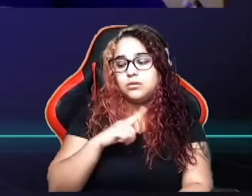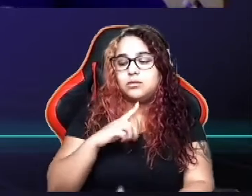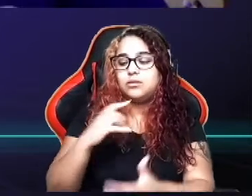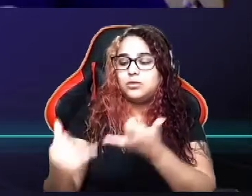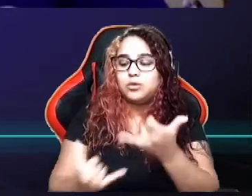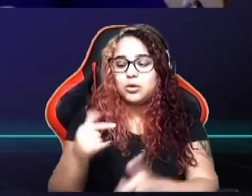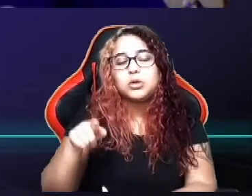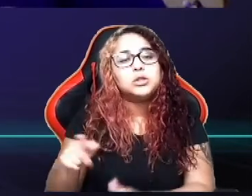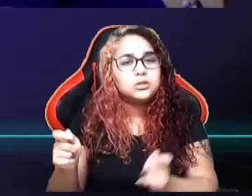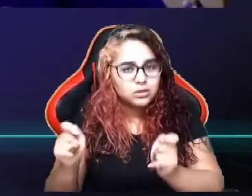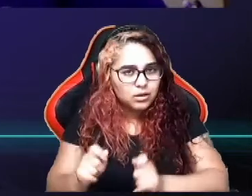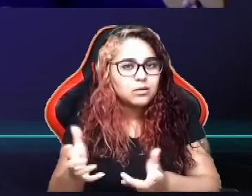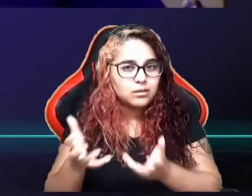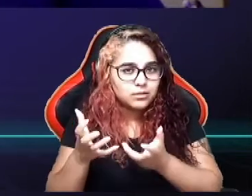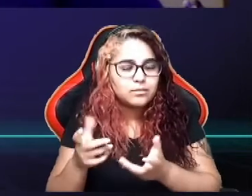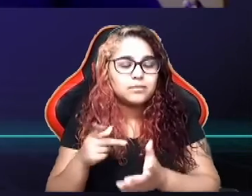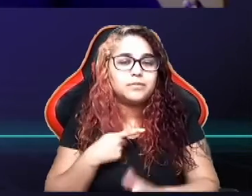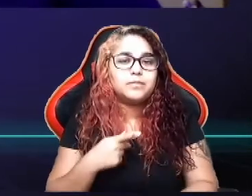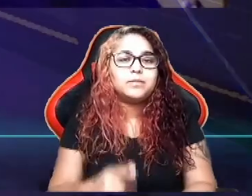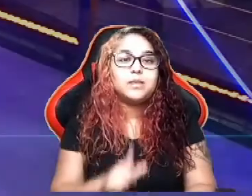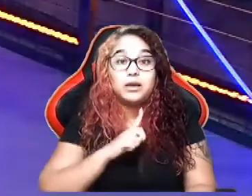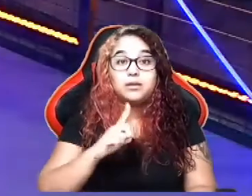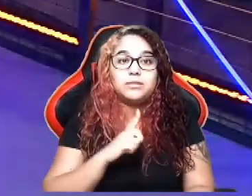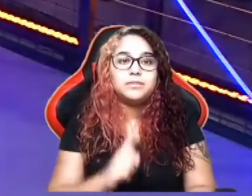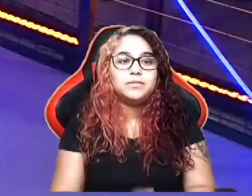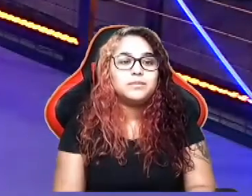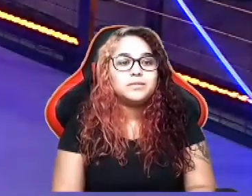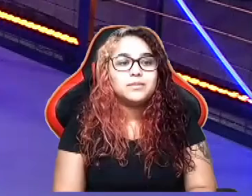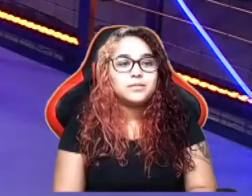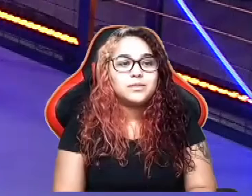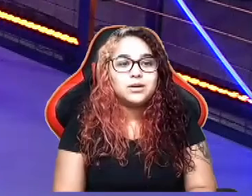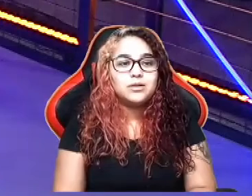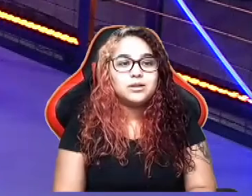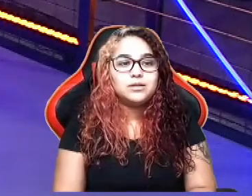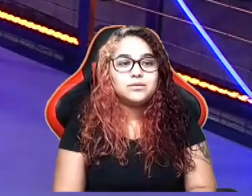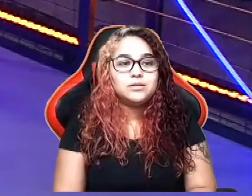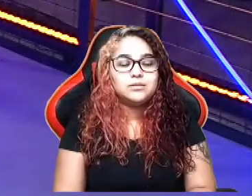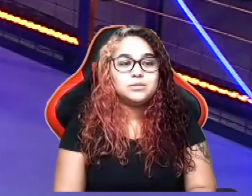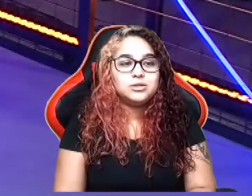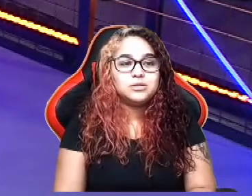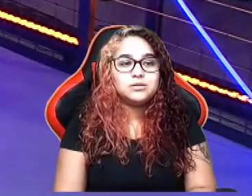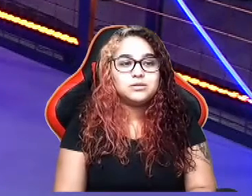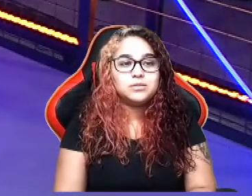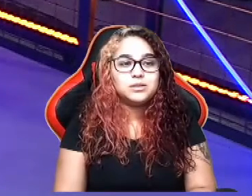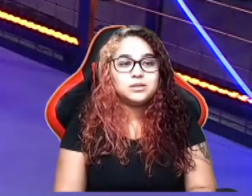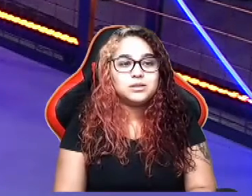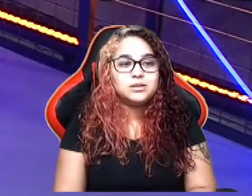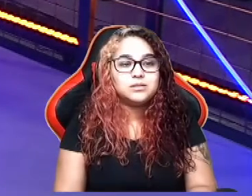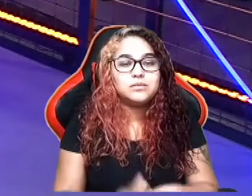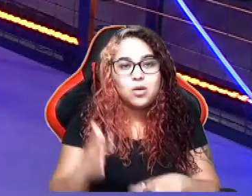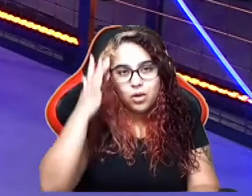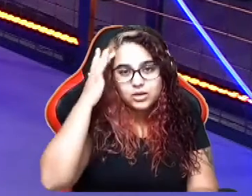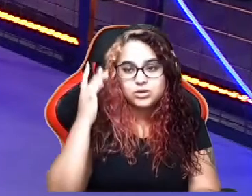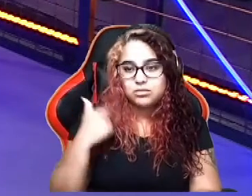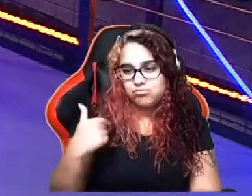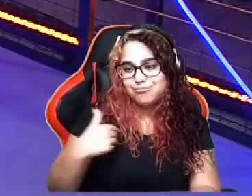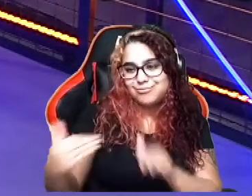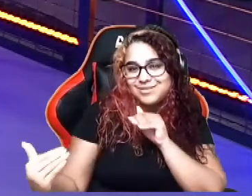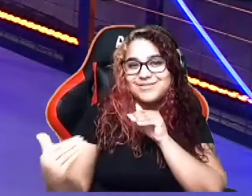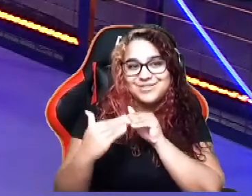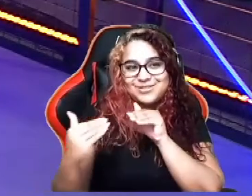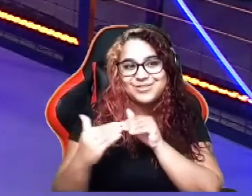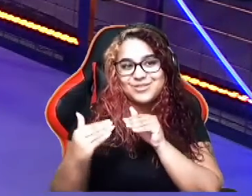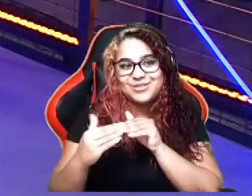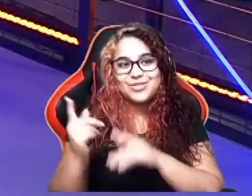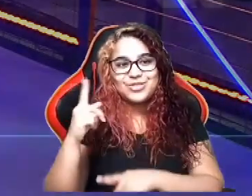start testing, having a product with the qualities we believe it should have. Yeah, I agree completely with that. I